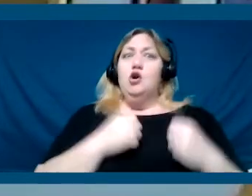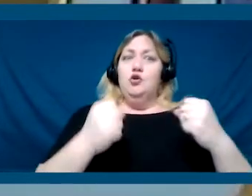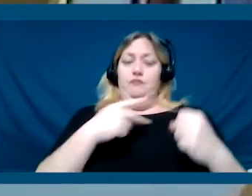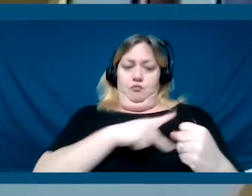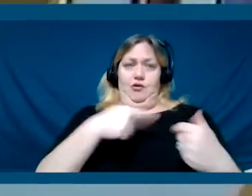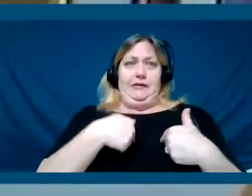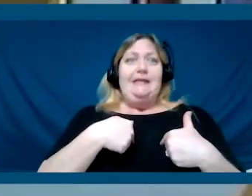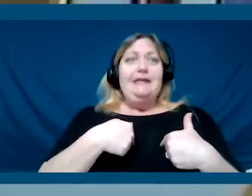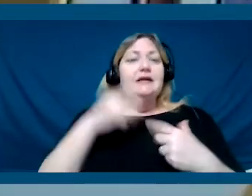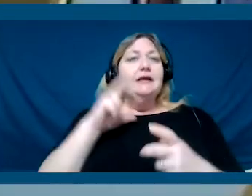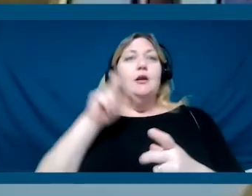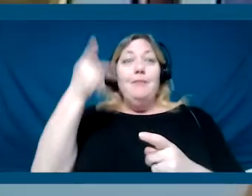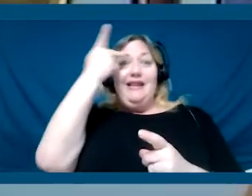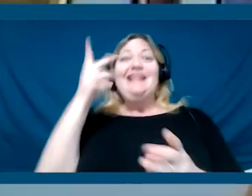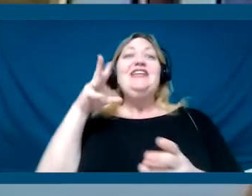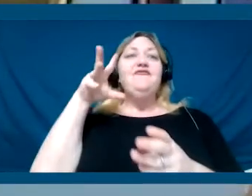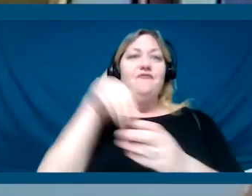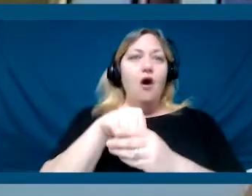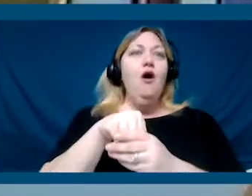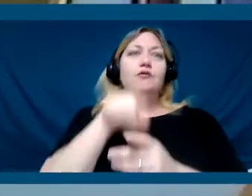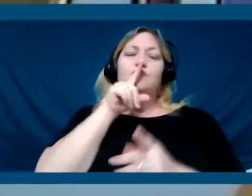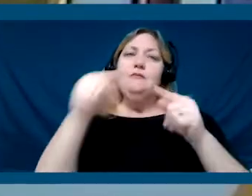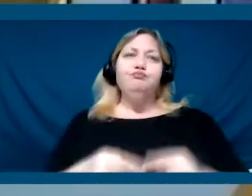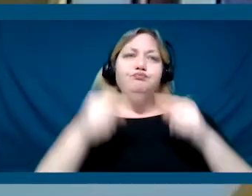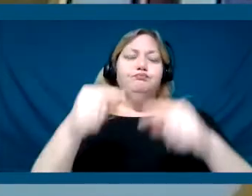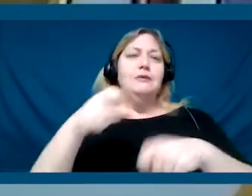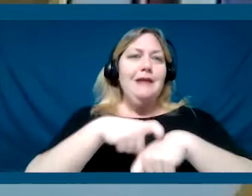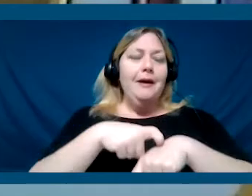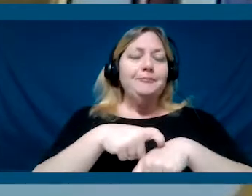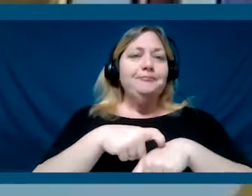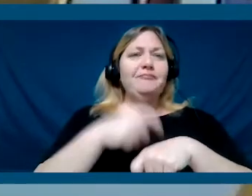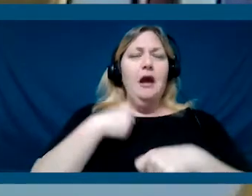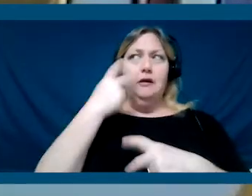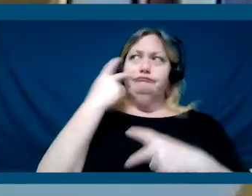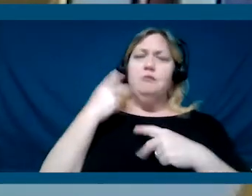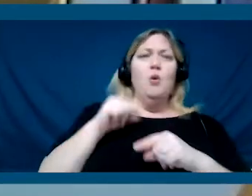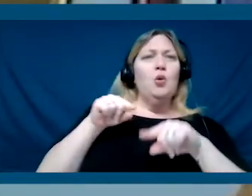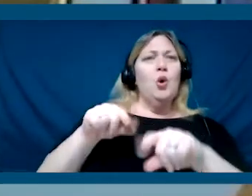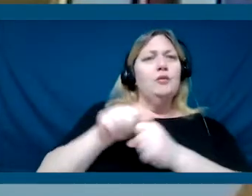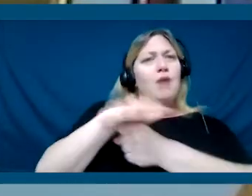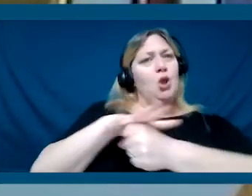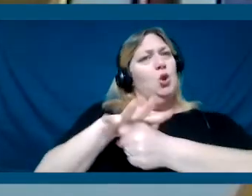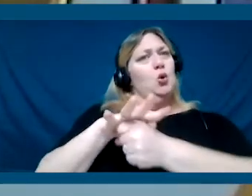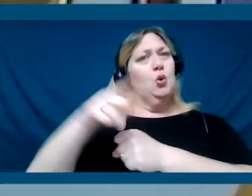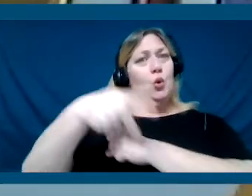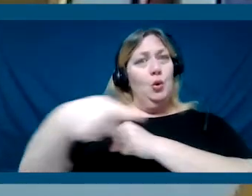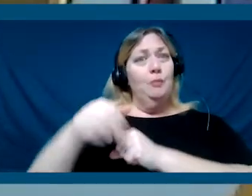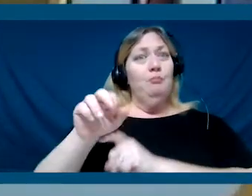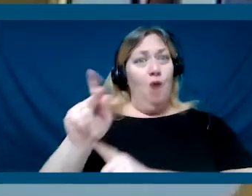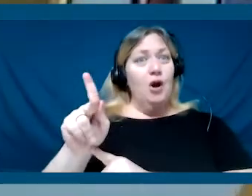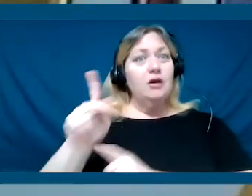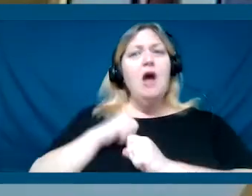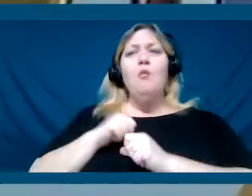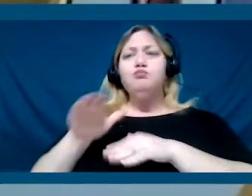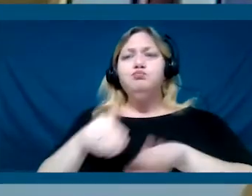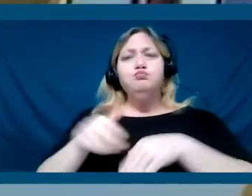to get politically involved in such trying times. I can recall going to my local park and wanting to go on a